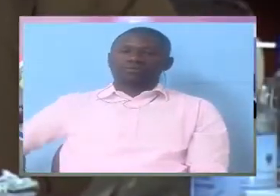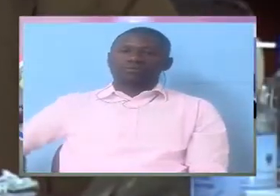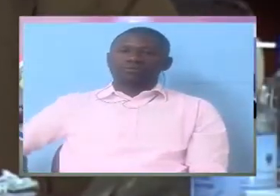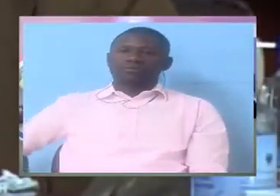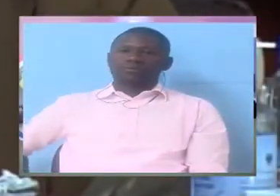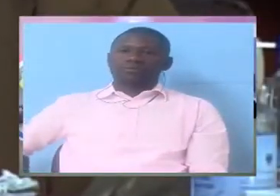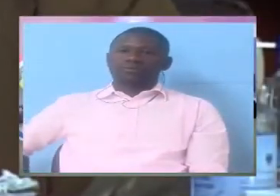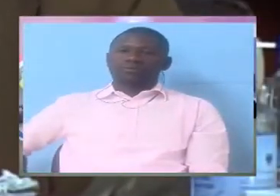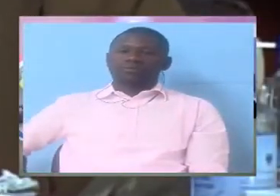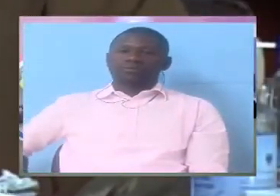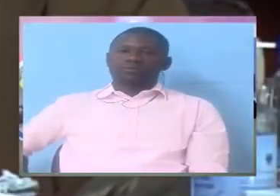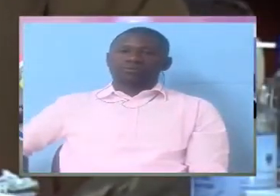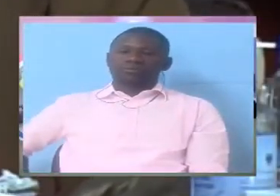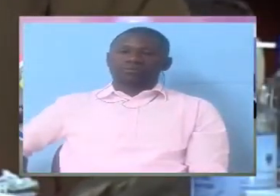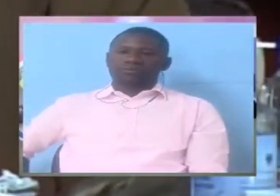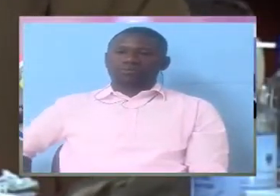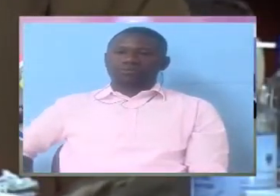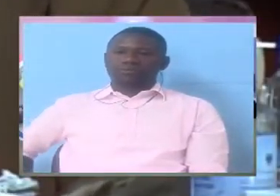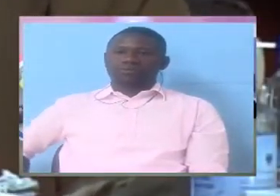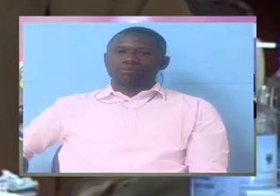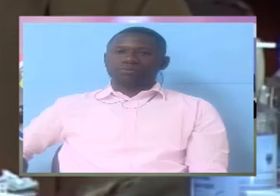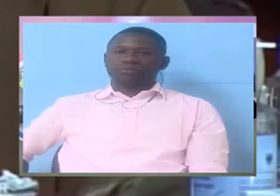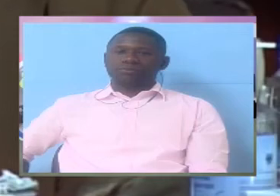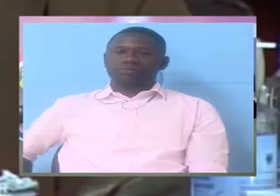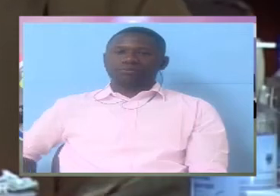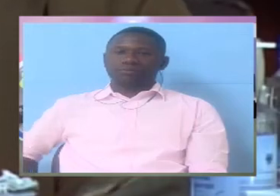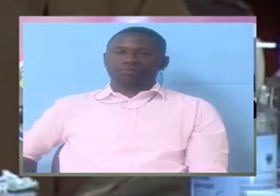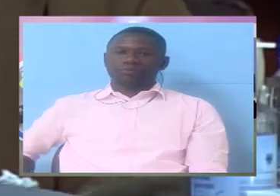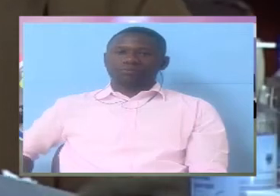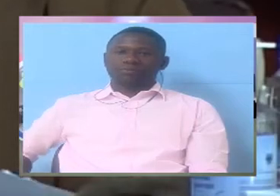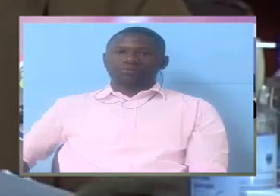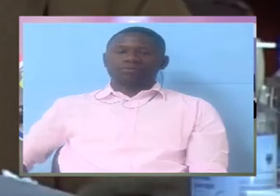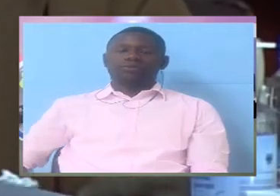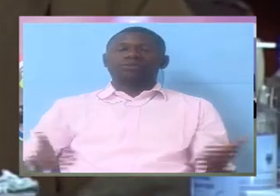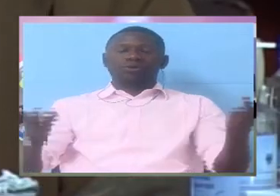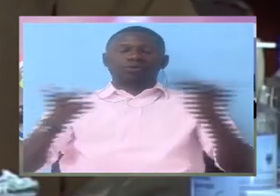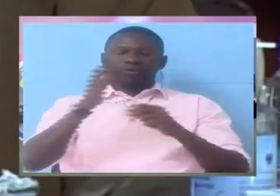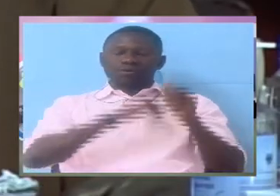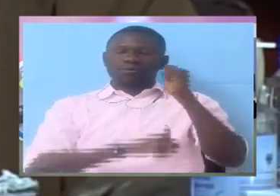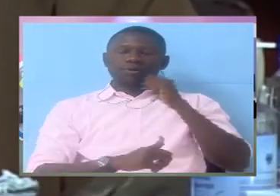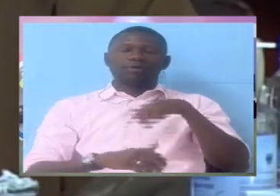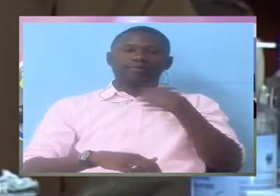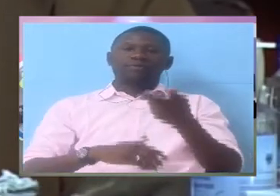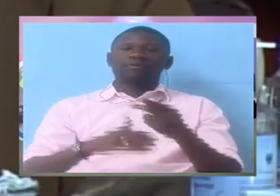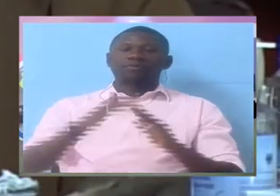come back from the coffee break. Council, if we're ready to continue, please proceed.